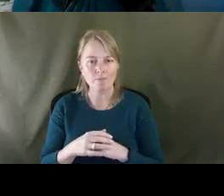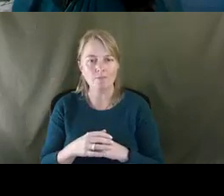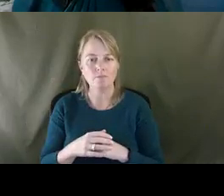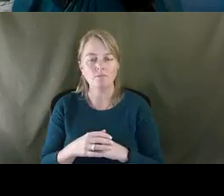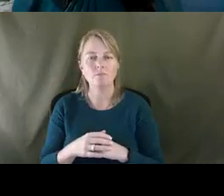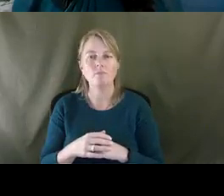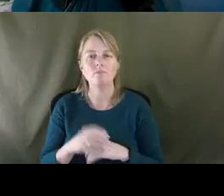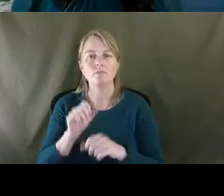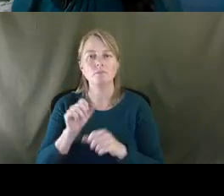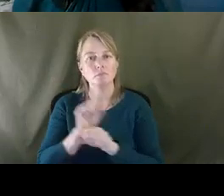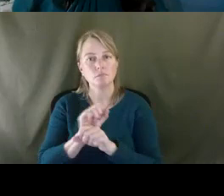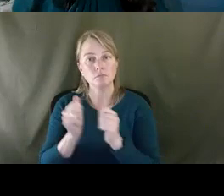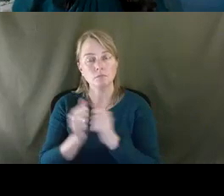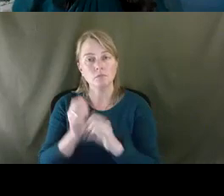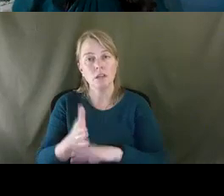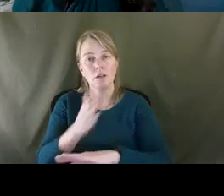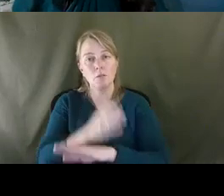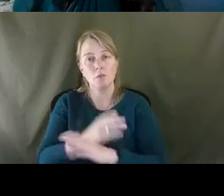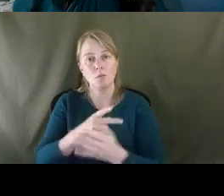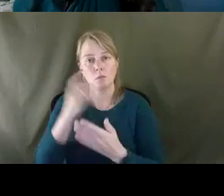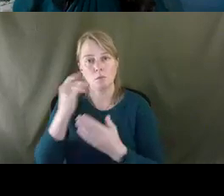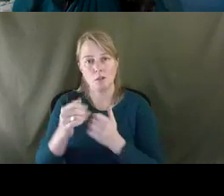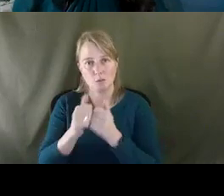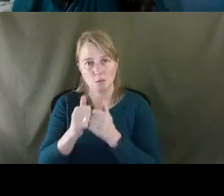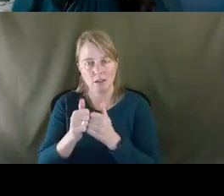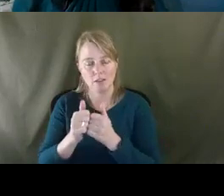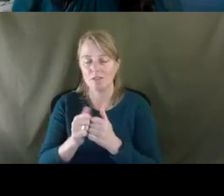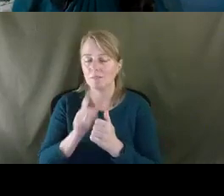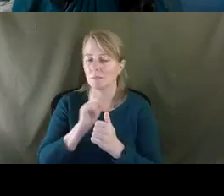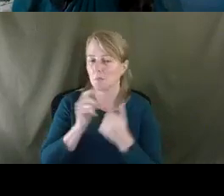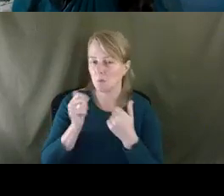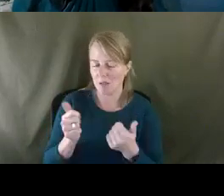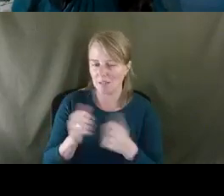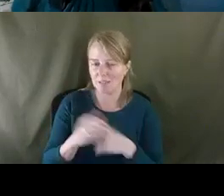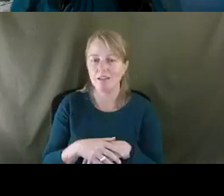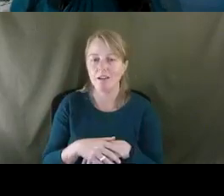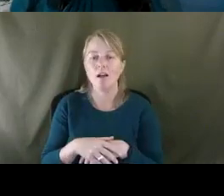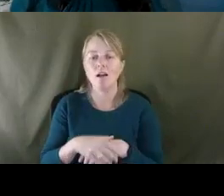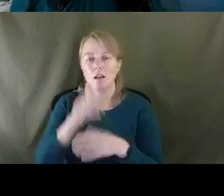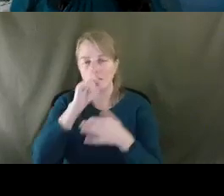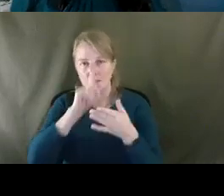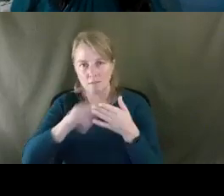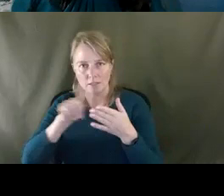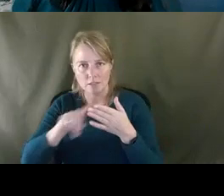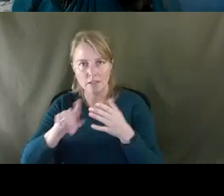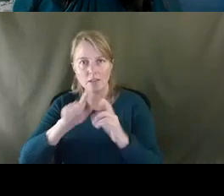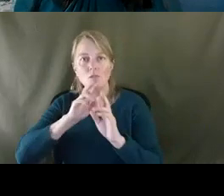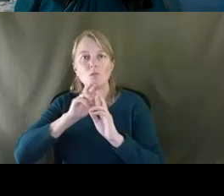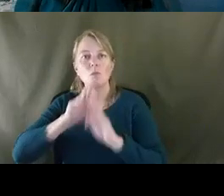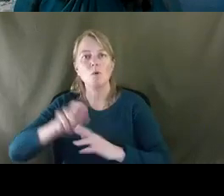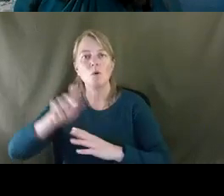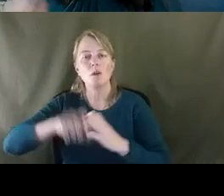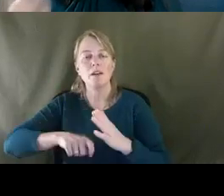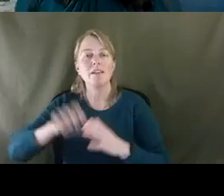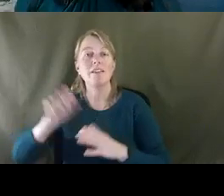Working on an improvement project together, that's fantastic. Yep, investigative report writing, yes.